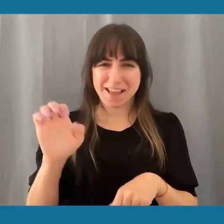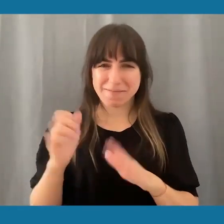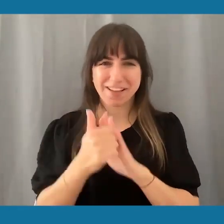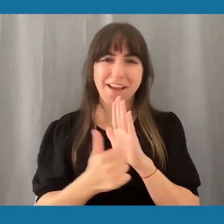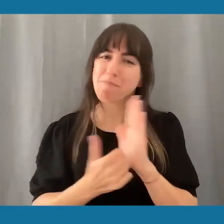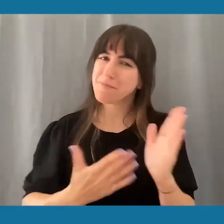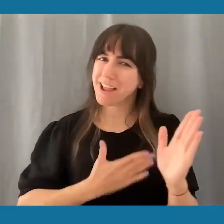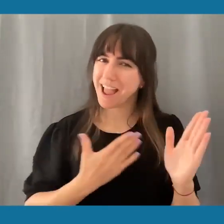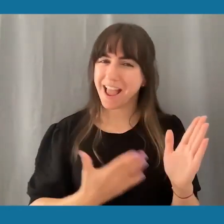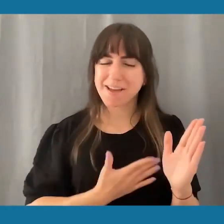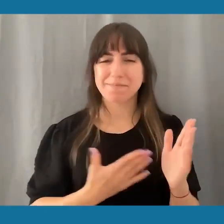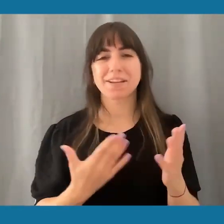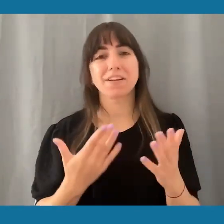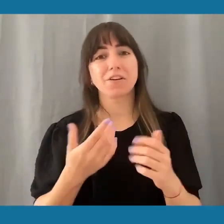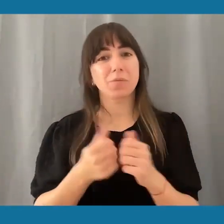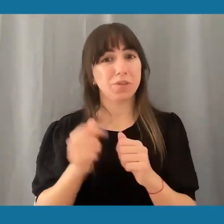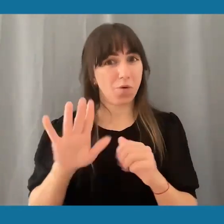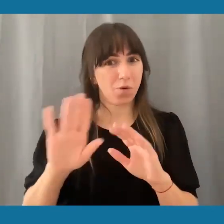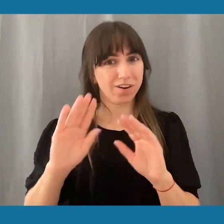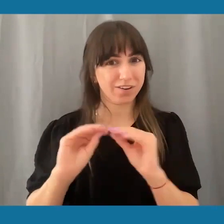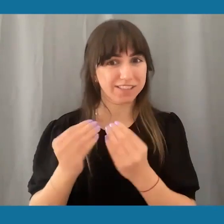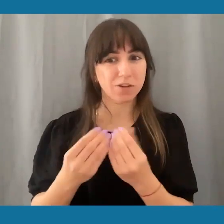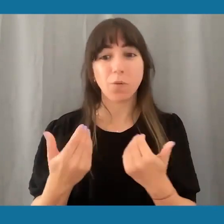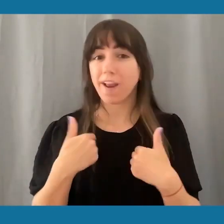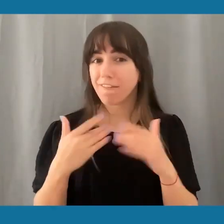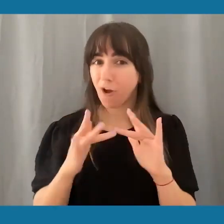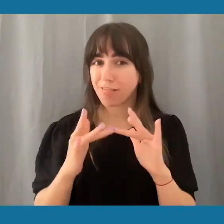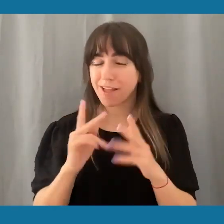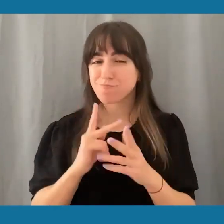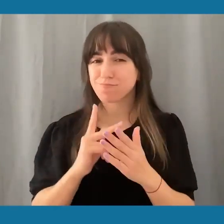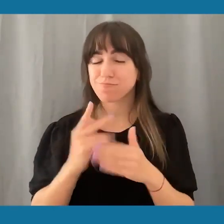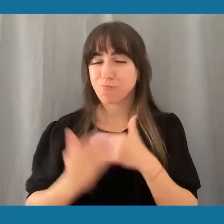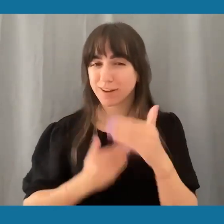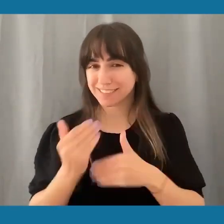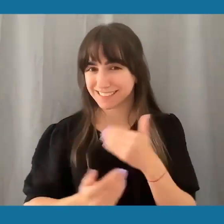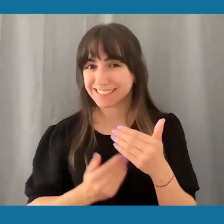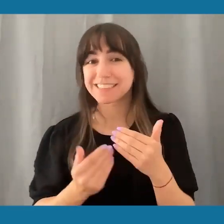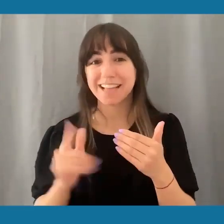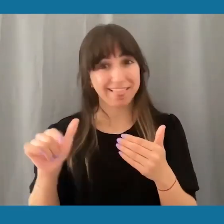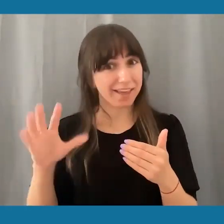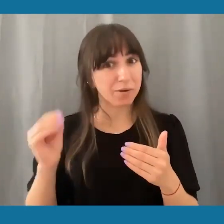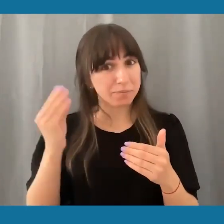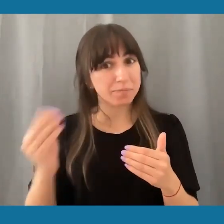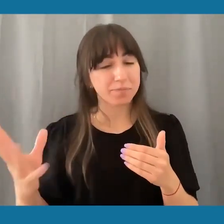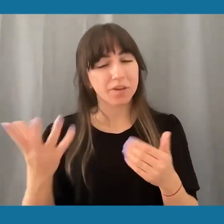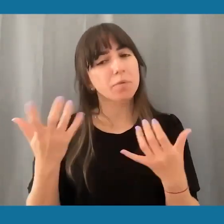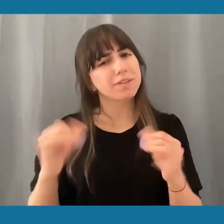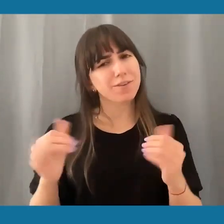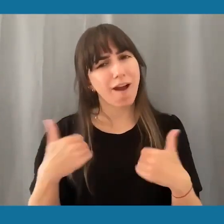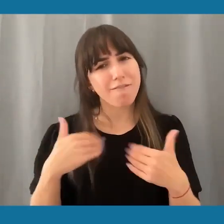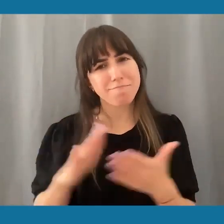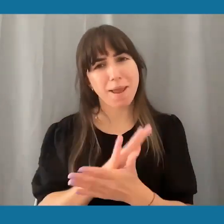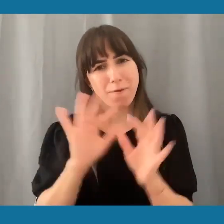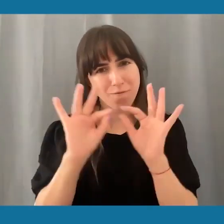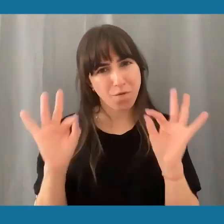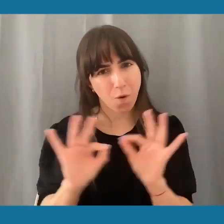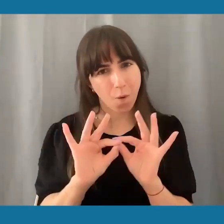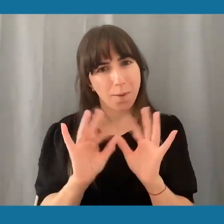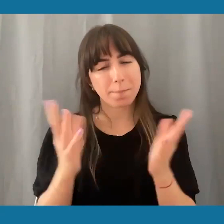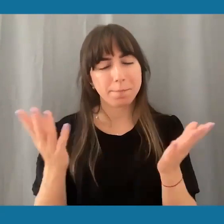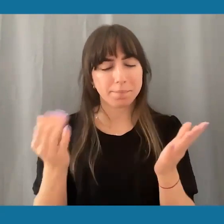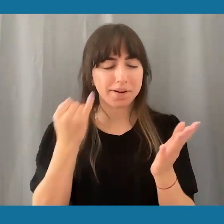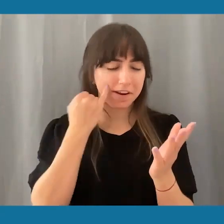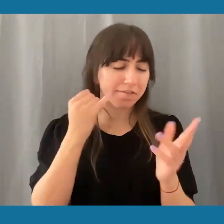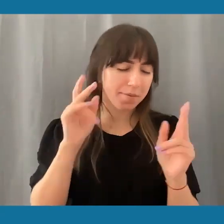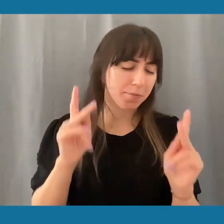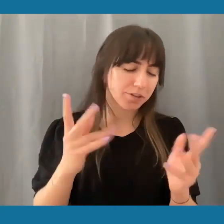now a online process, believe it or not, Leo. We still have paper forms if that's a route individuals want to go. And I